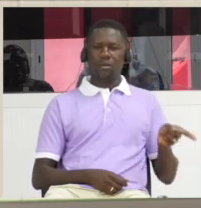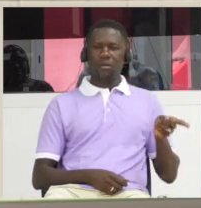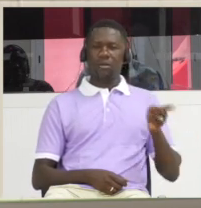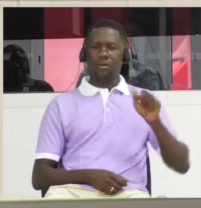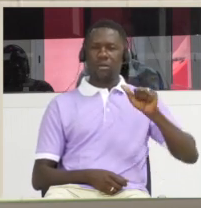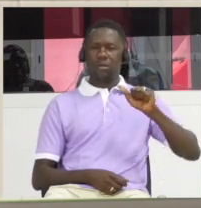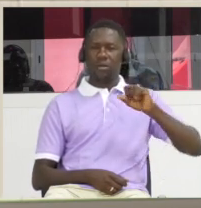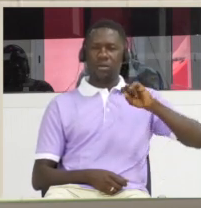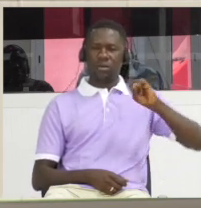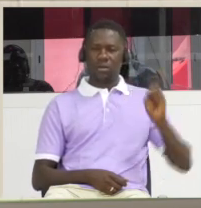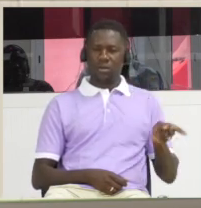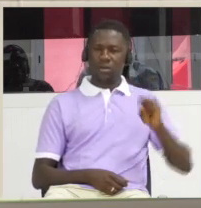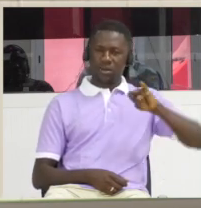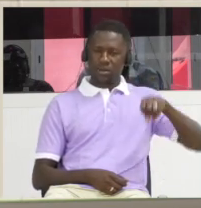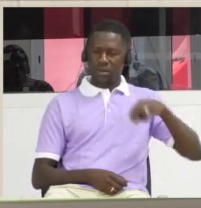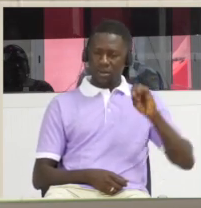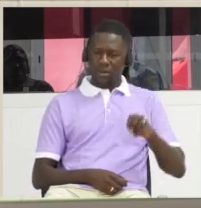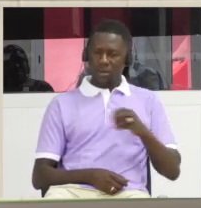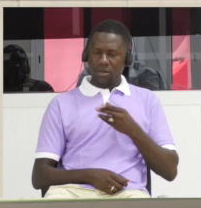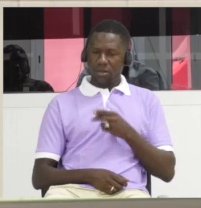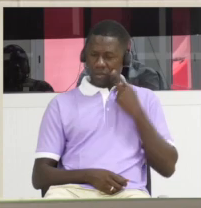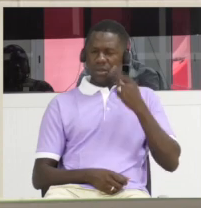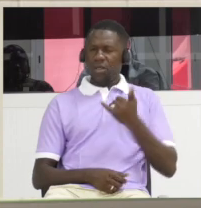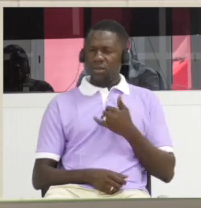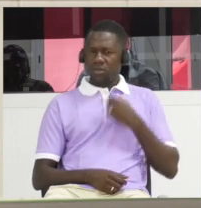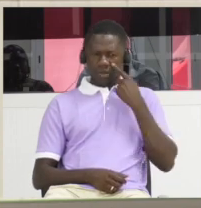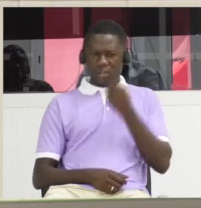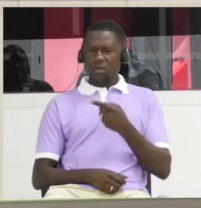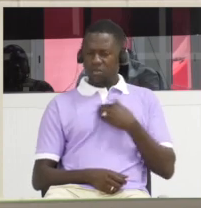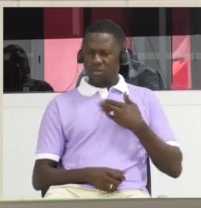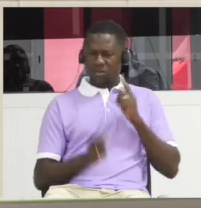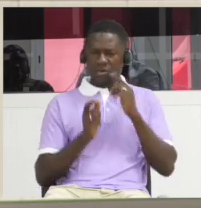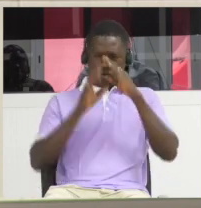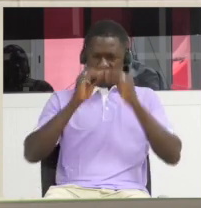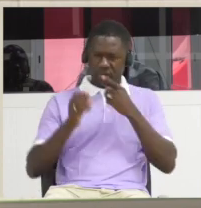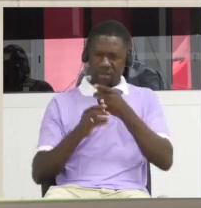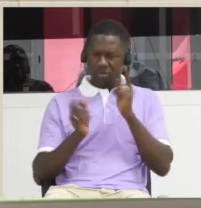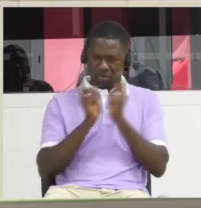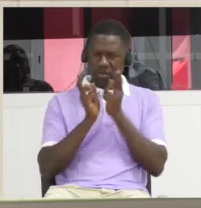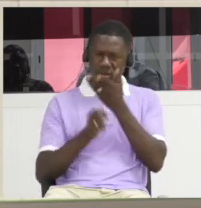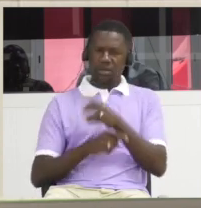before I went to the vessel. Did you see him afterwards? Yes, I saw him afterwards because